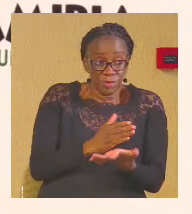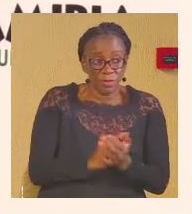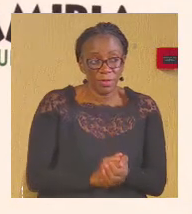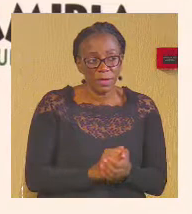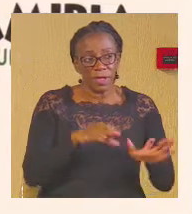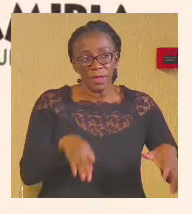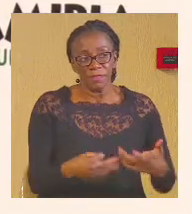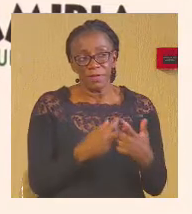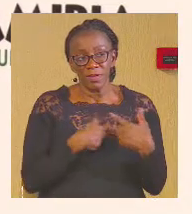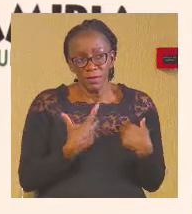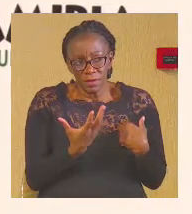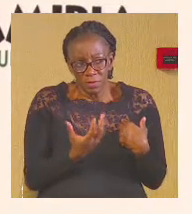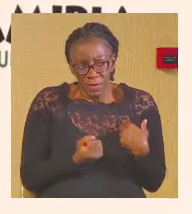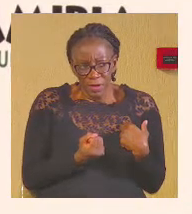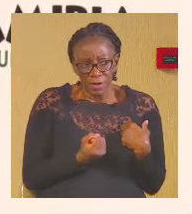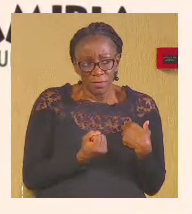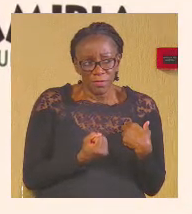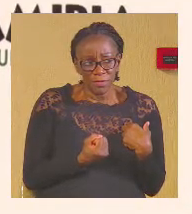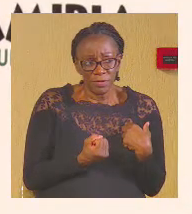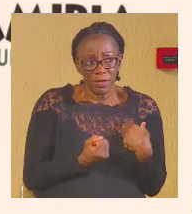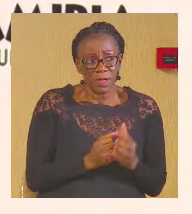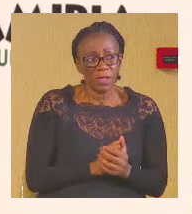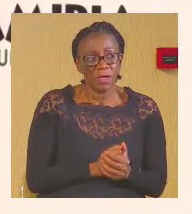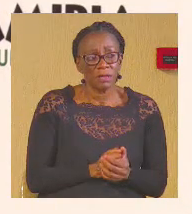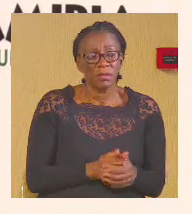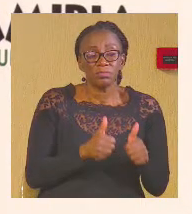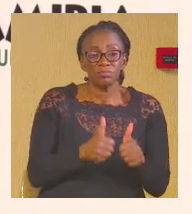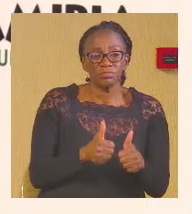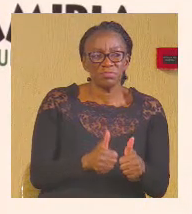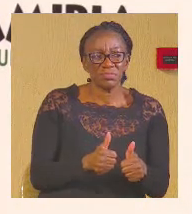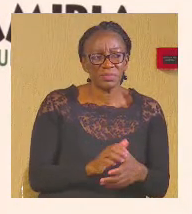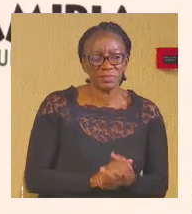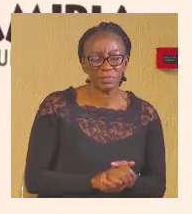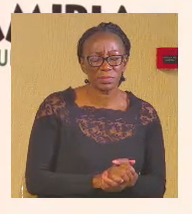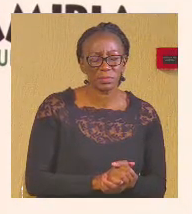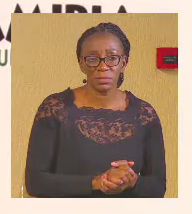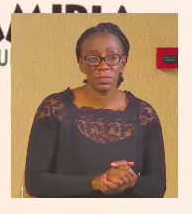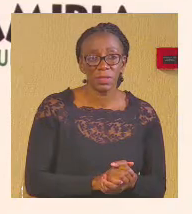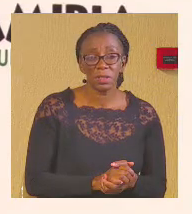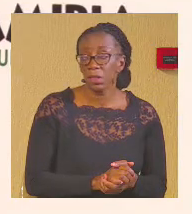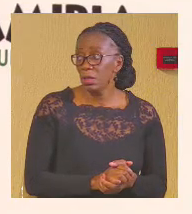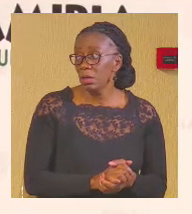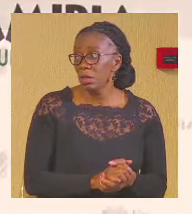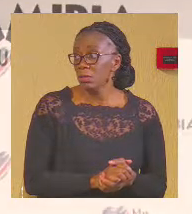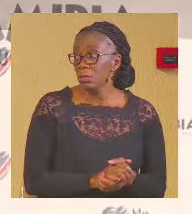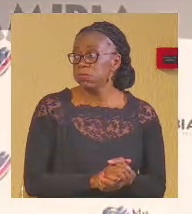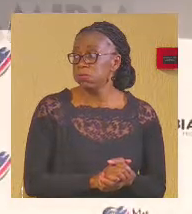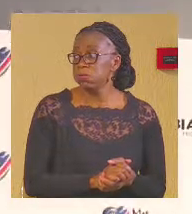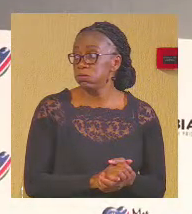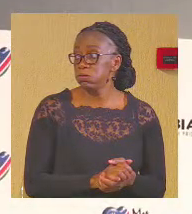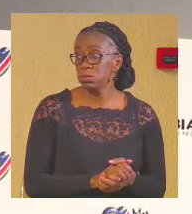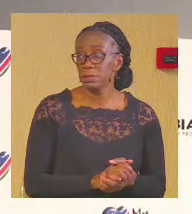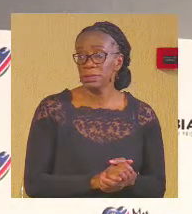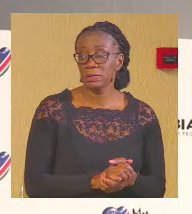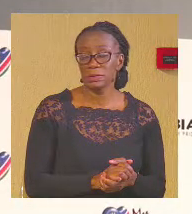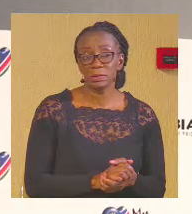and which we are going to put in place will be able to respond adequately to what is coming. Okay, thank you very much.